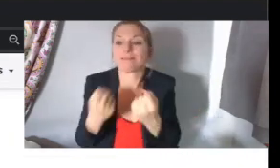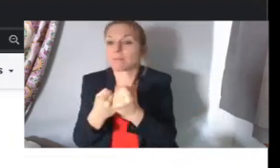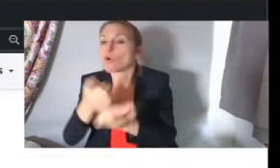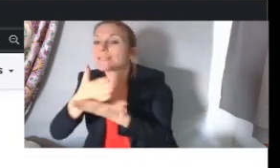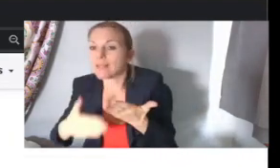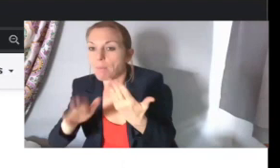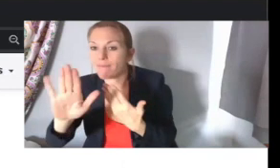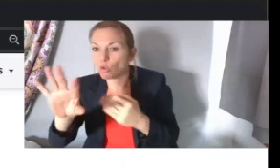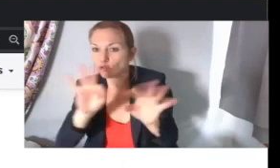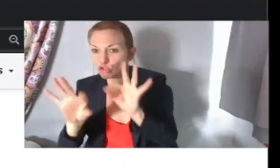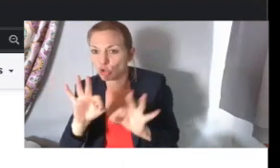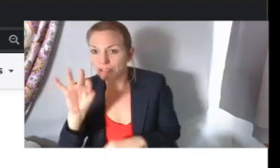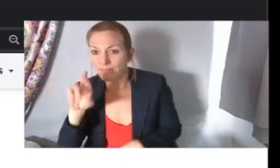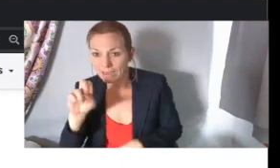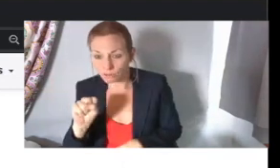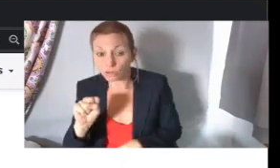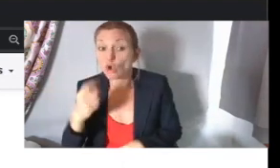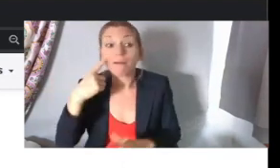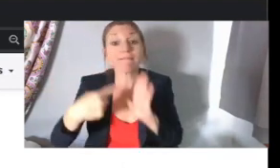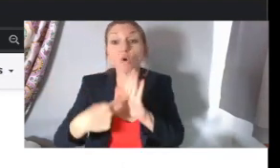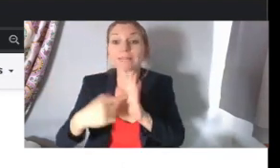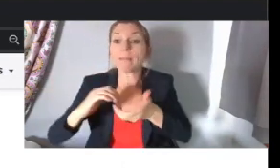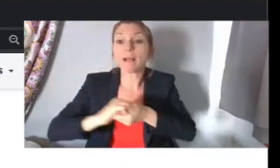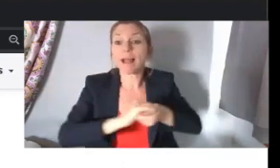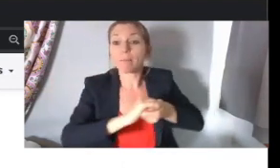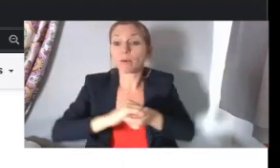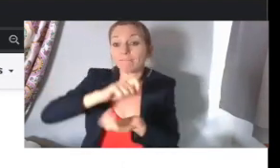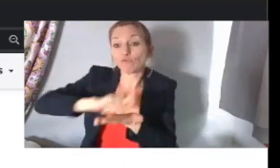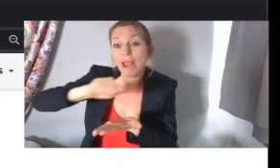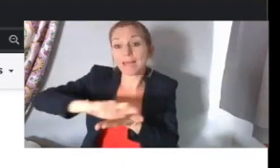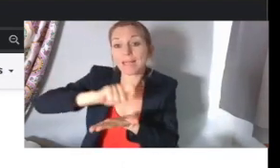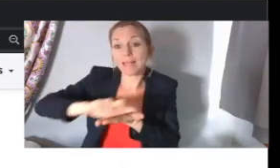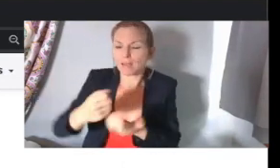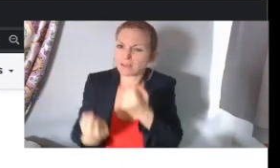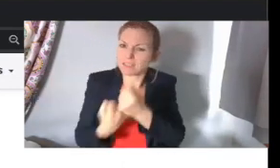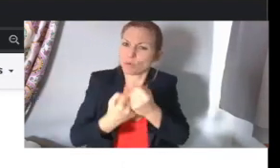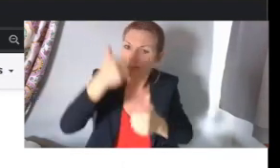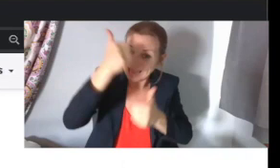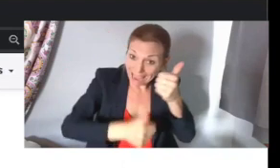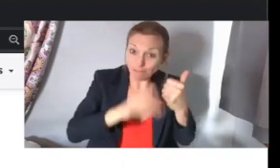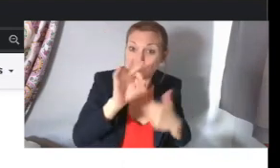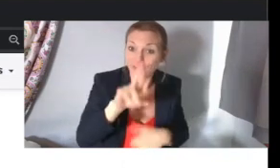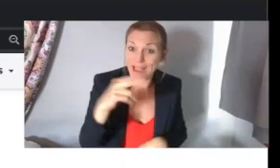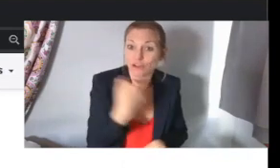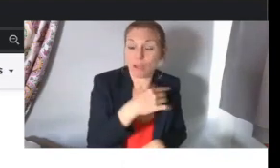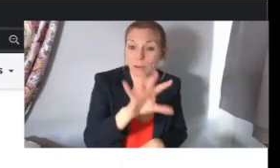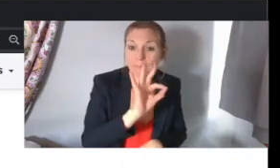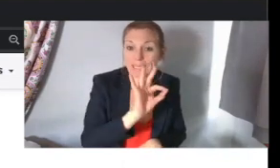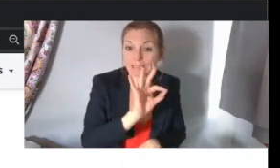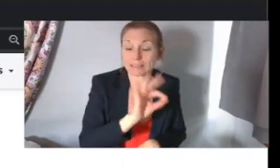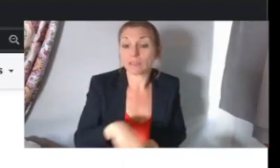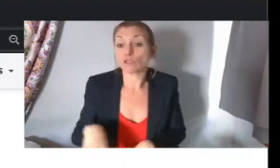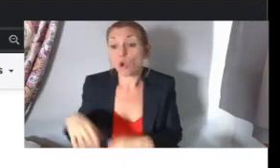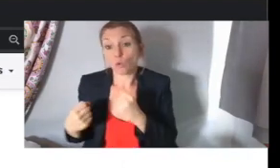that collaborative writing supports every single one of the factors that we've selected. So we're going to add that to a